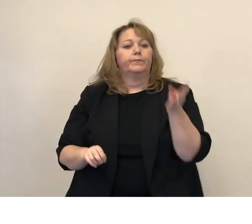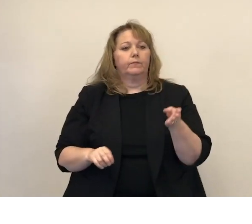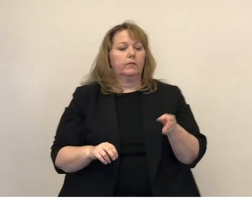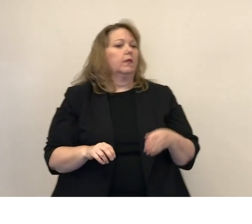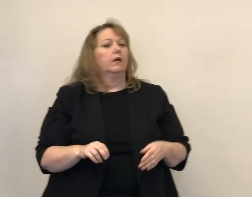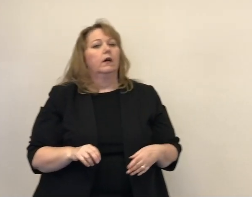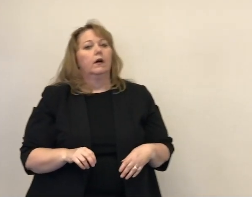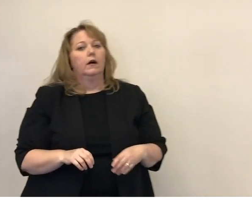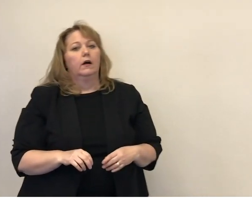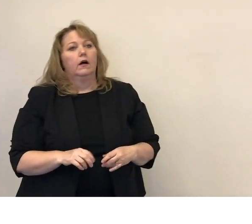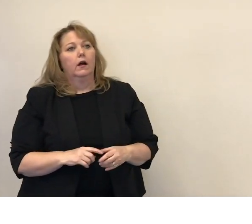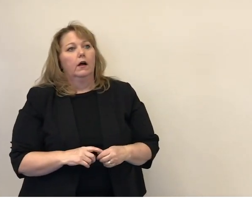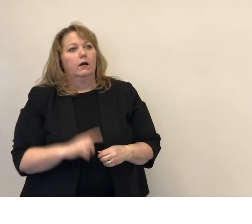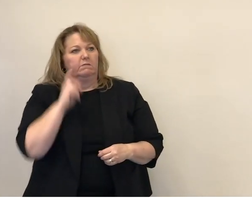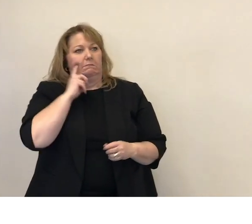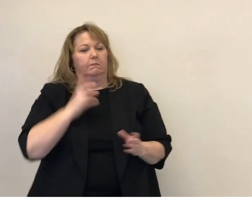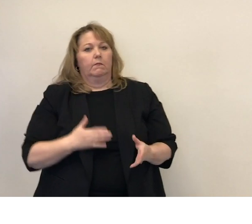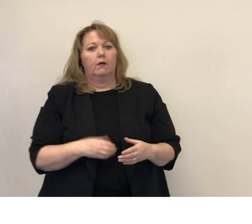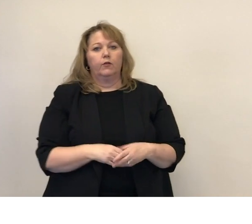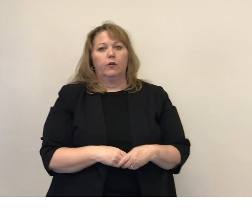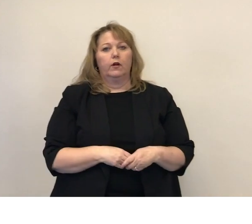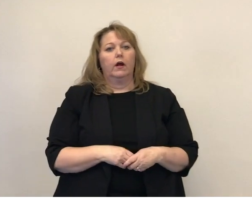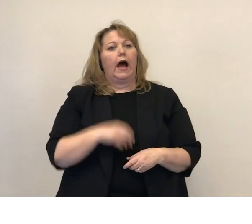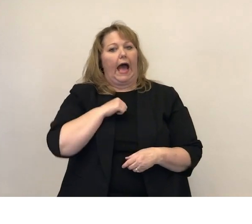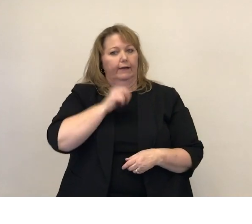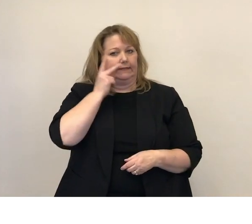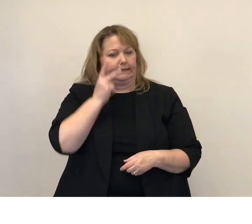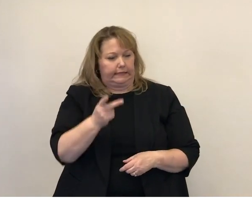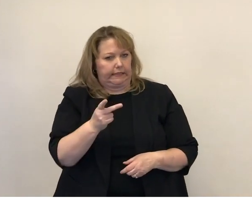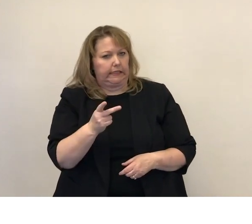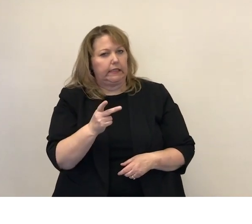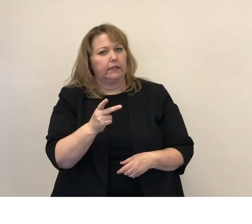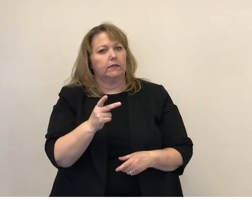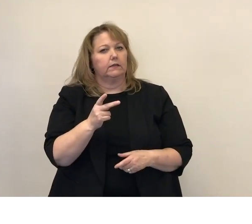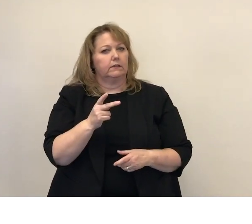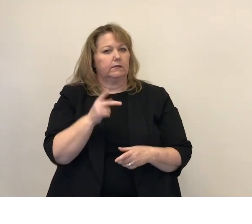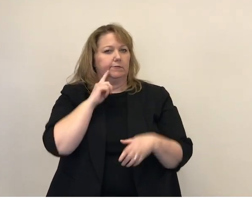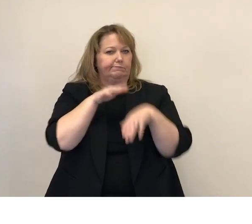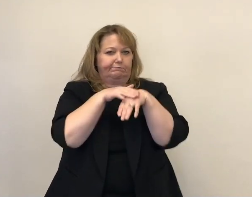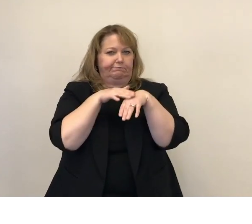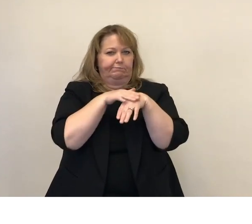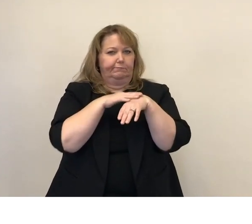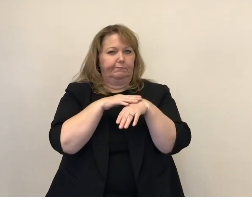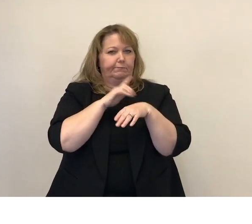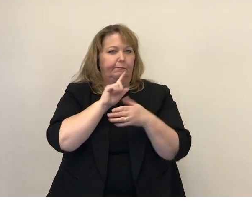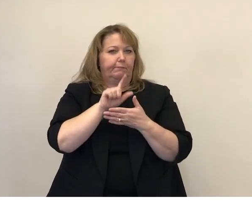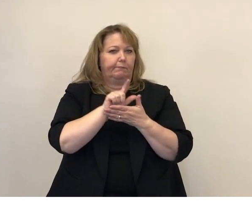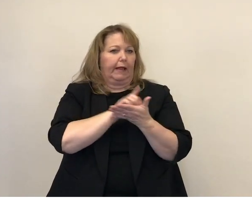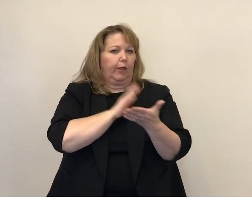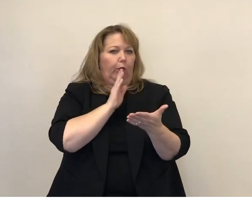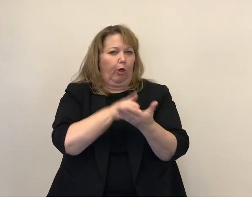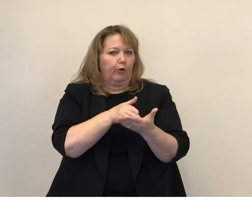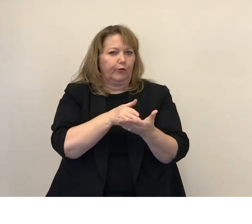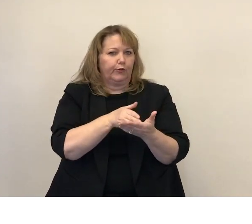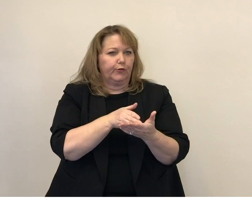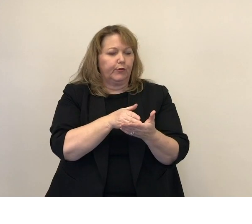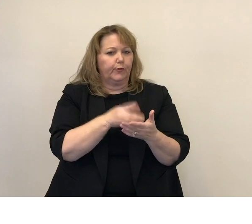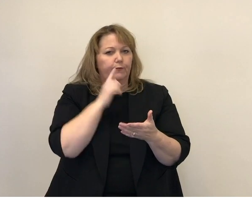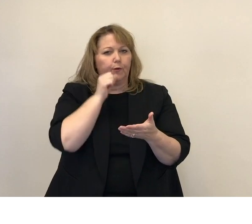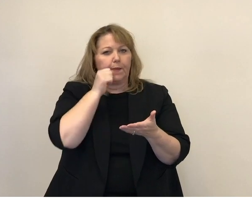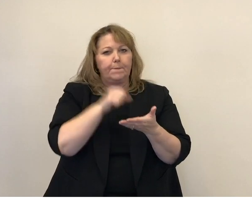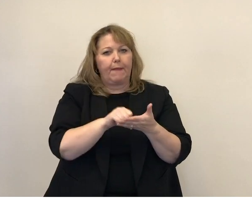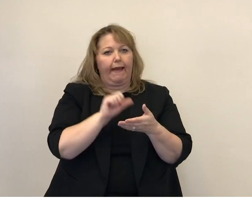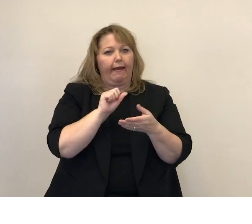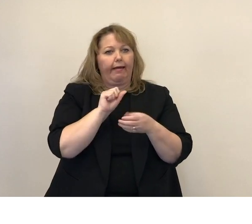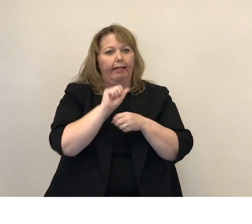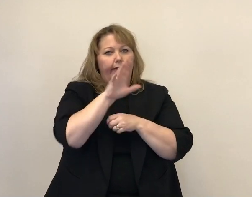the comments on social media as it relates to the lawsuit and some of the articles that'll be written. I'm sure I'll be able to have my counsel give me a copy of the lawsuit